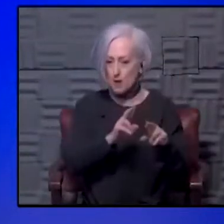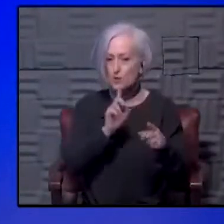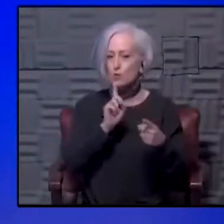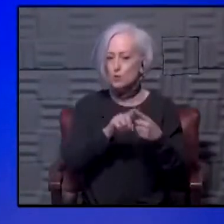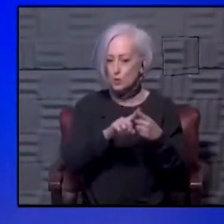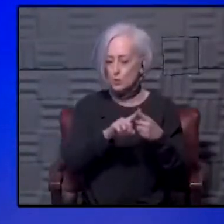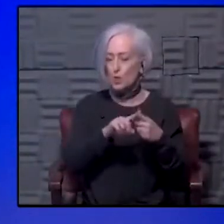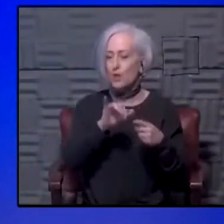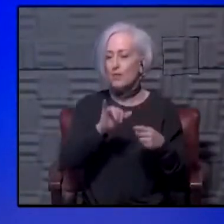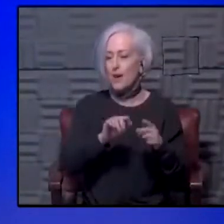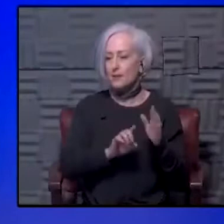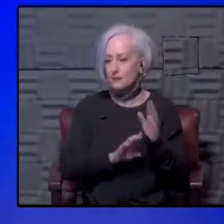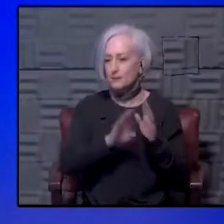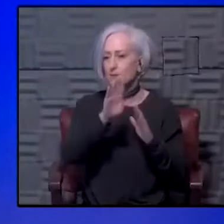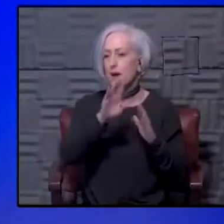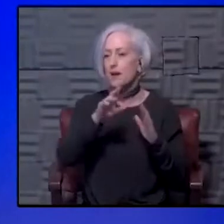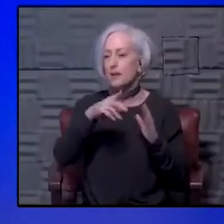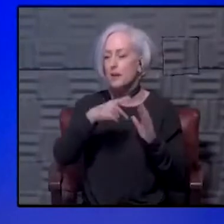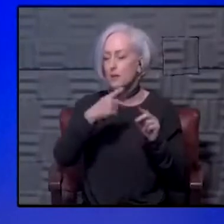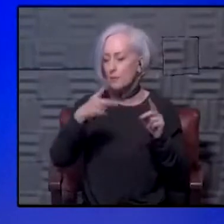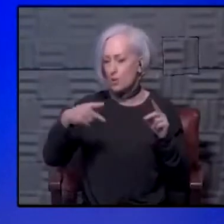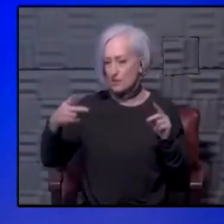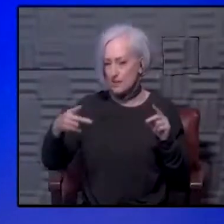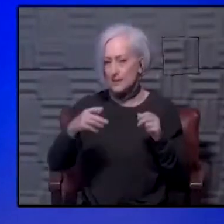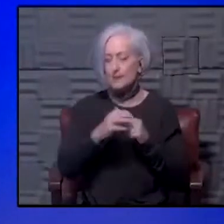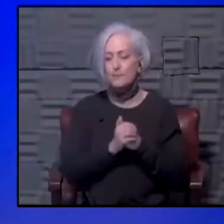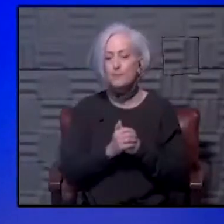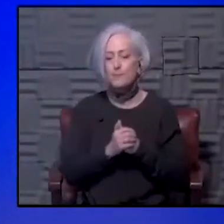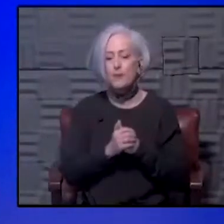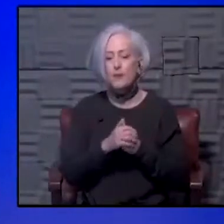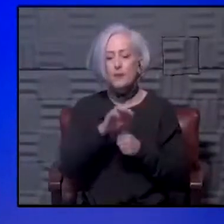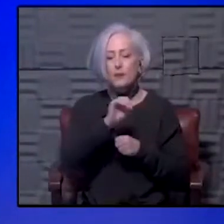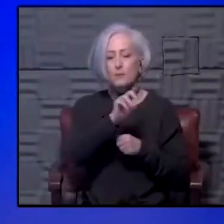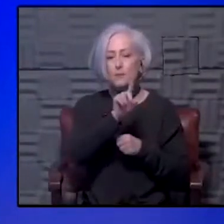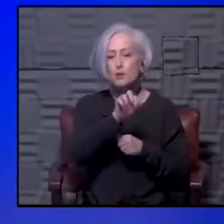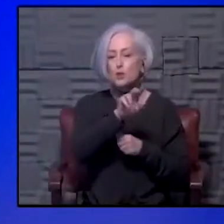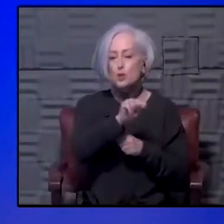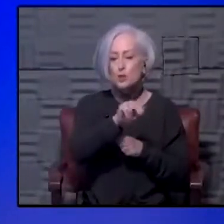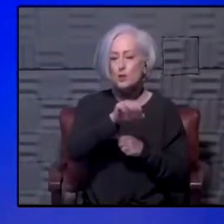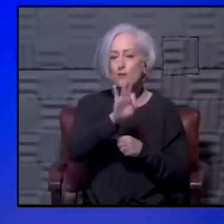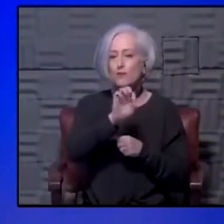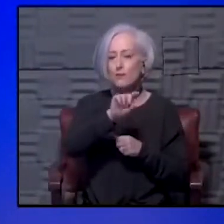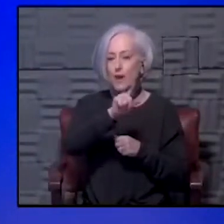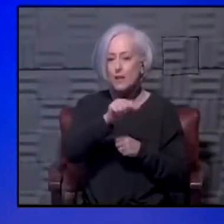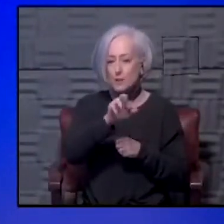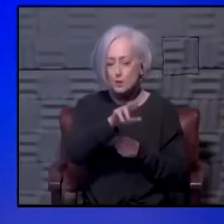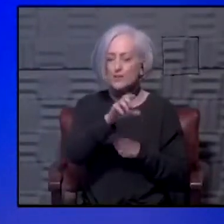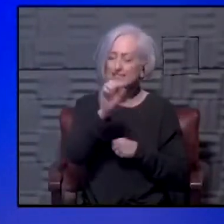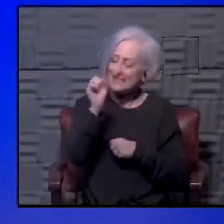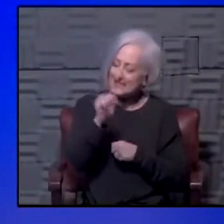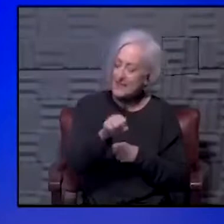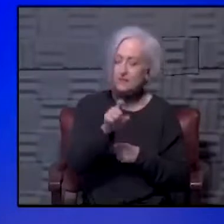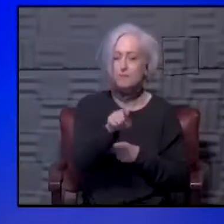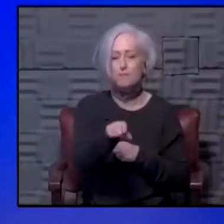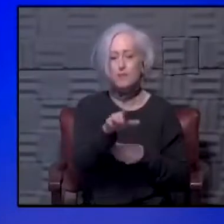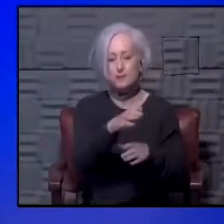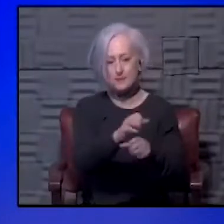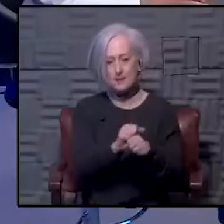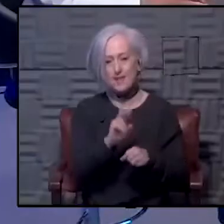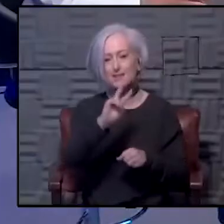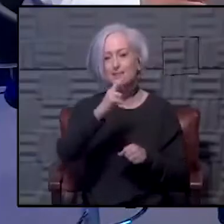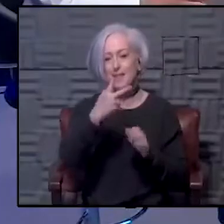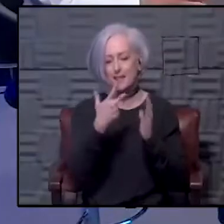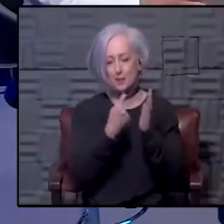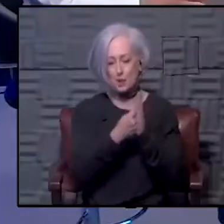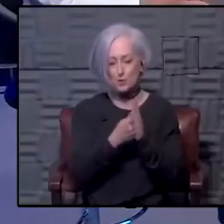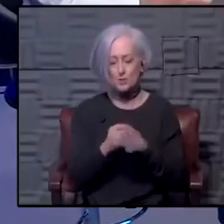So with Moderna and Pfizer, those 2 available vaccines right now, yes, you absolutely need to get your second dose. All right.